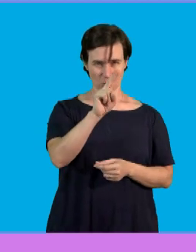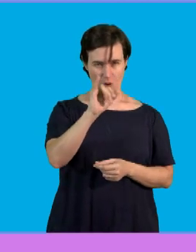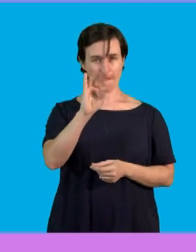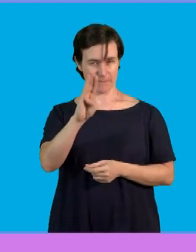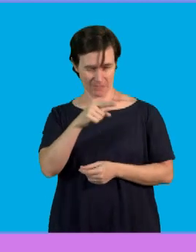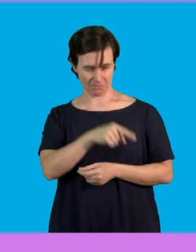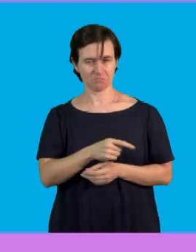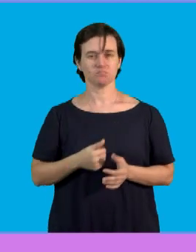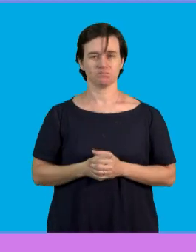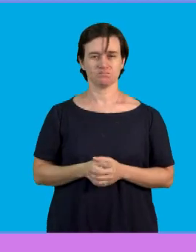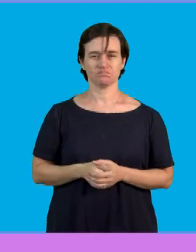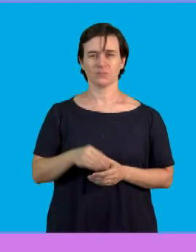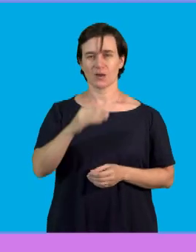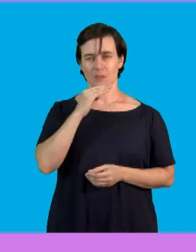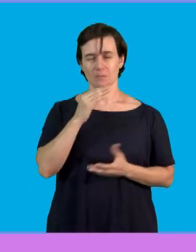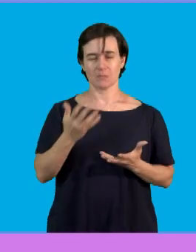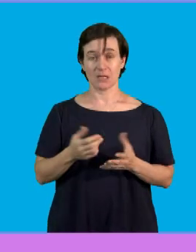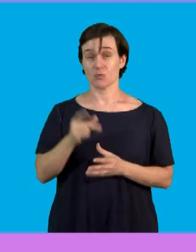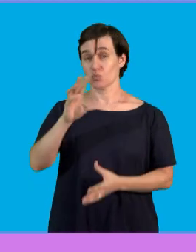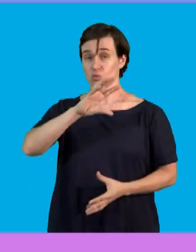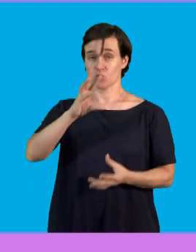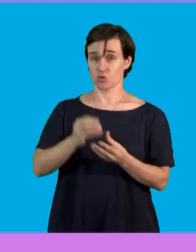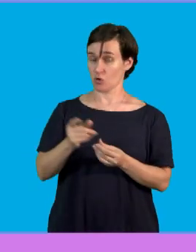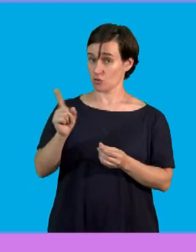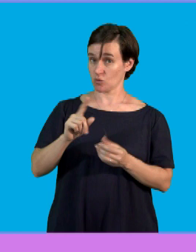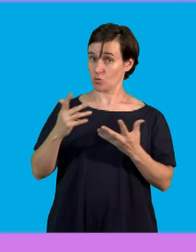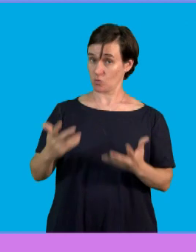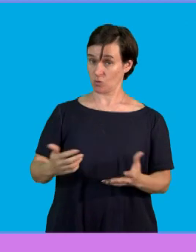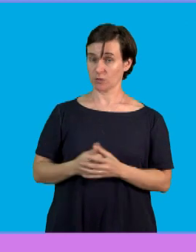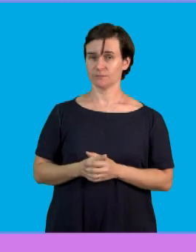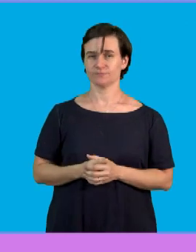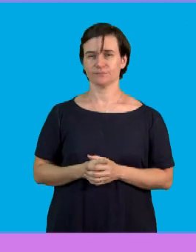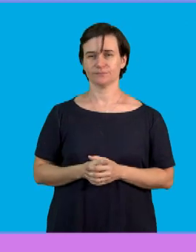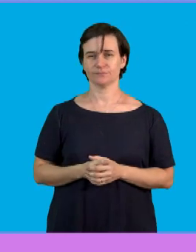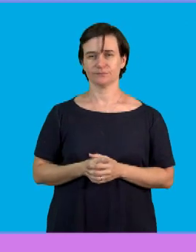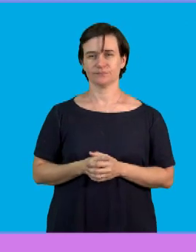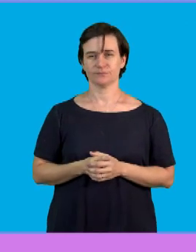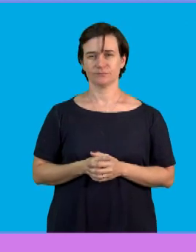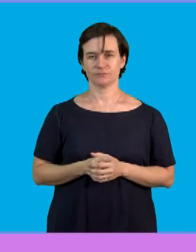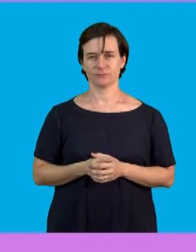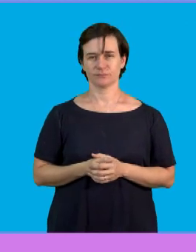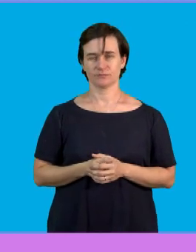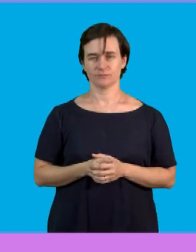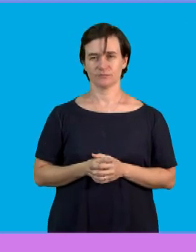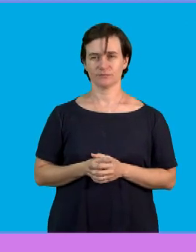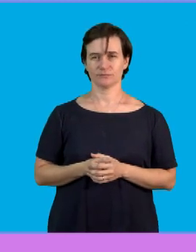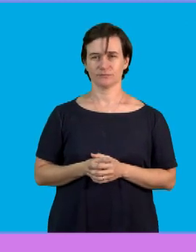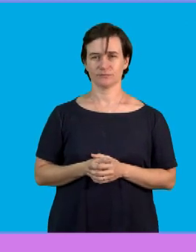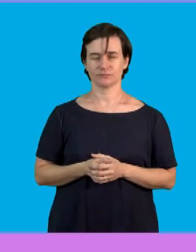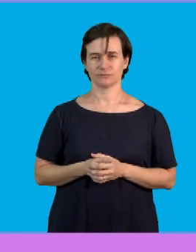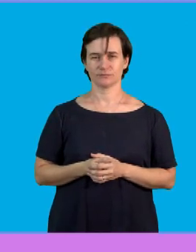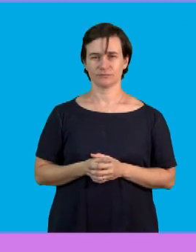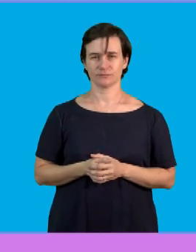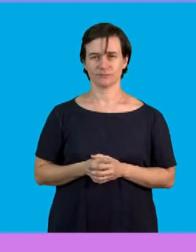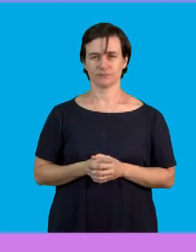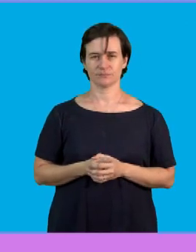transactions. So it's 600. So working out the total amount of all these values that have been